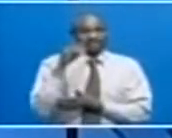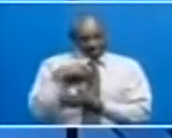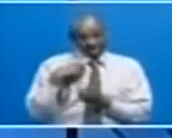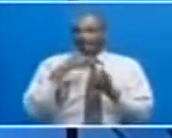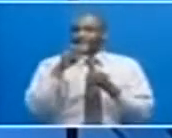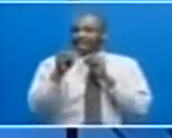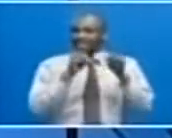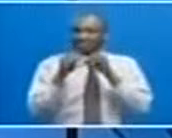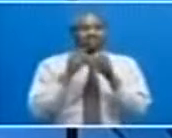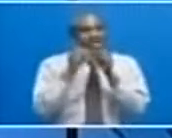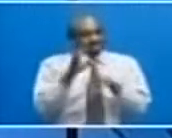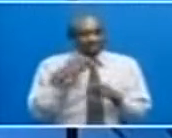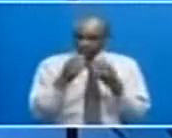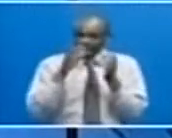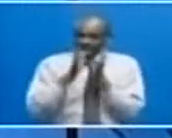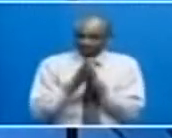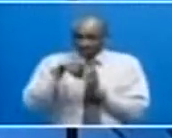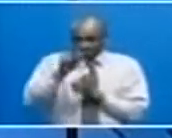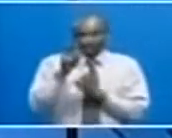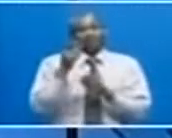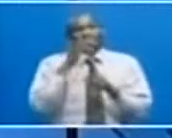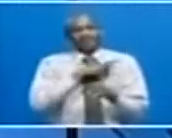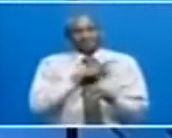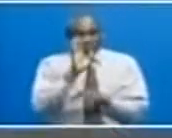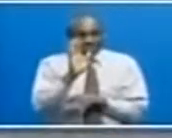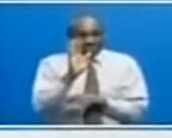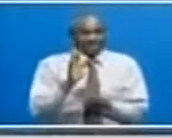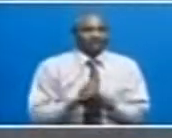managing director, to discuss the half-year results.